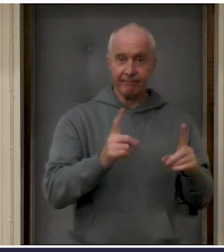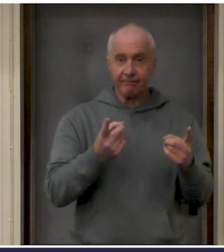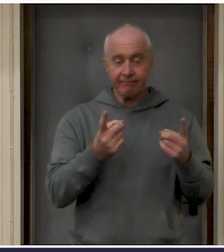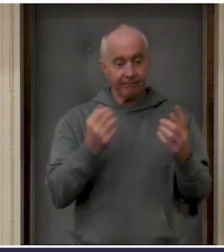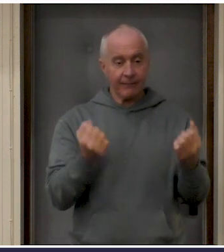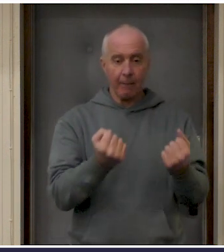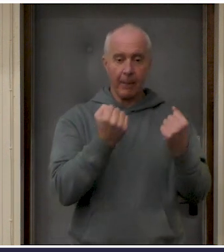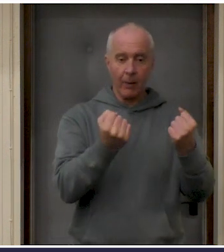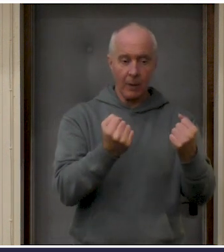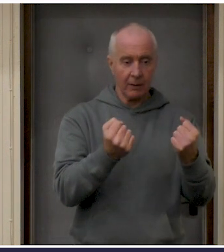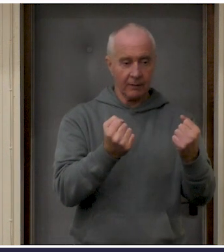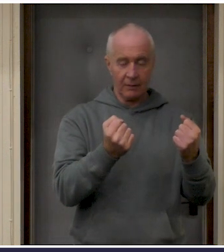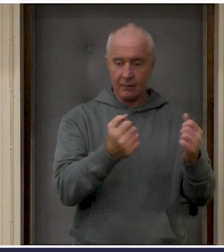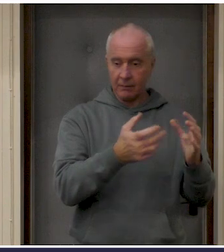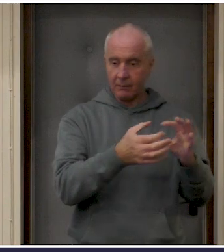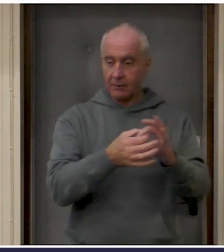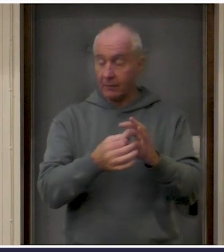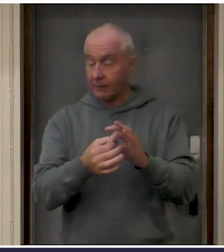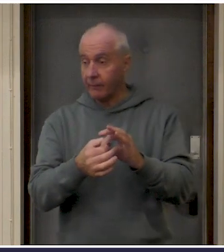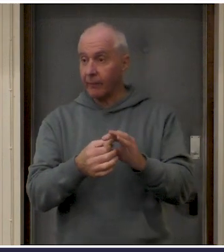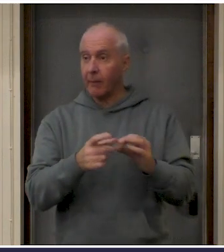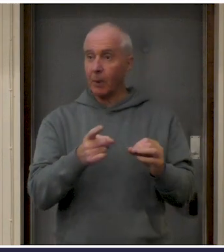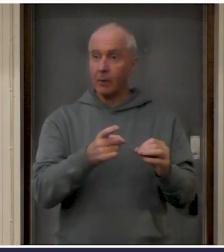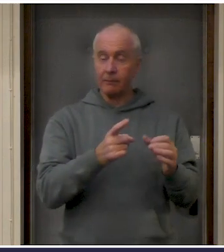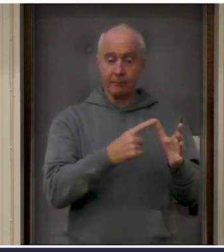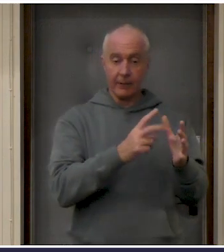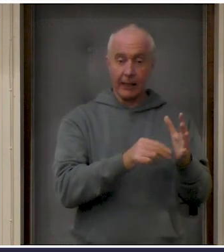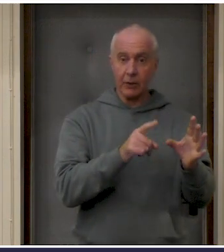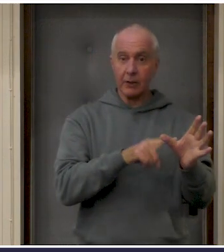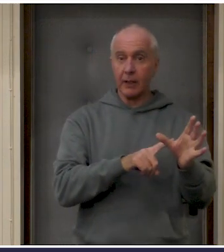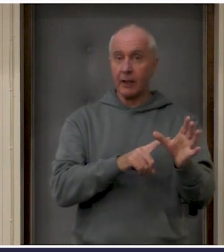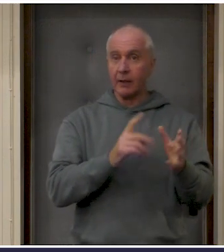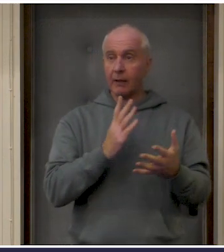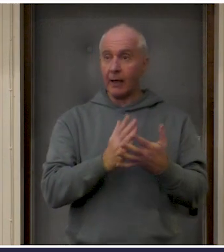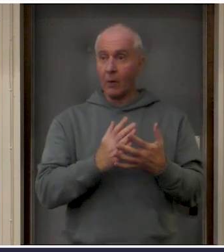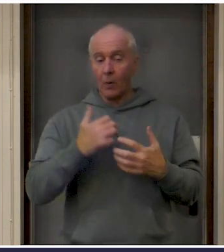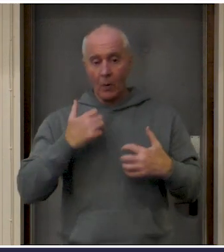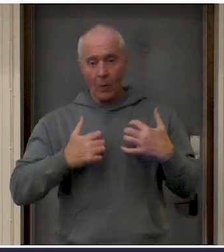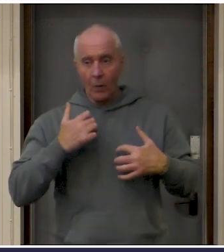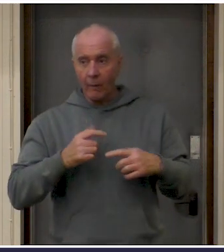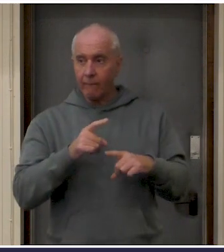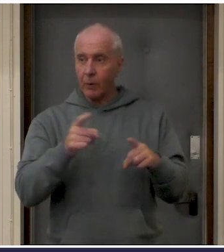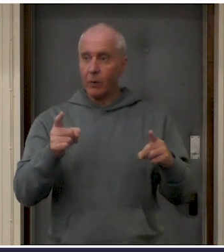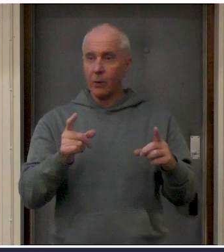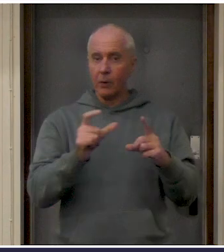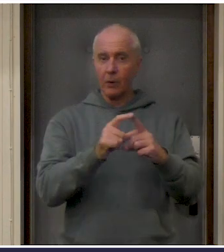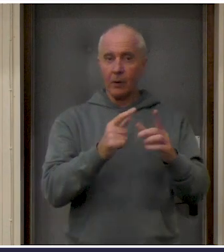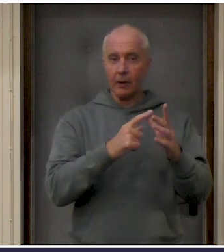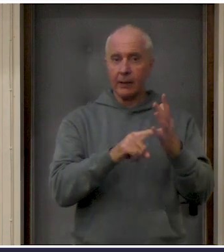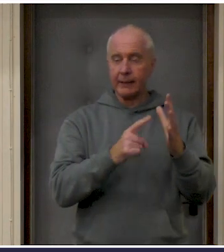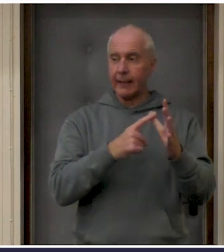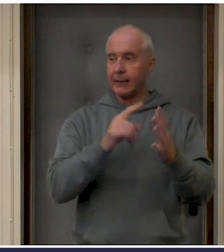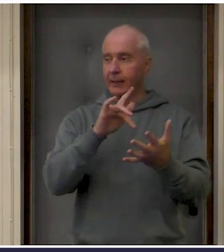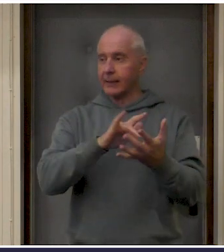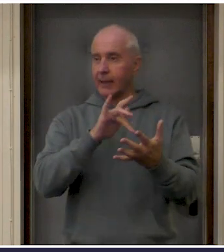to. But unsurprisingly, the island is now of great interest to data centres. It's of interest